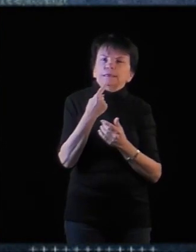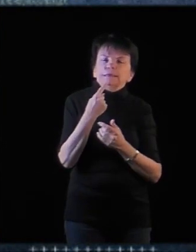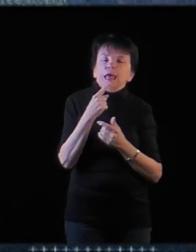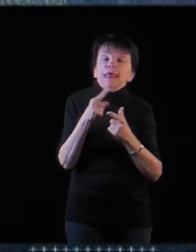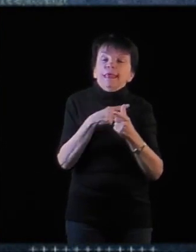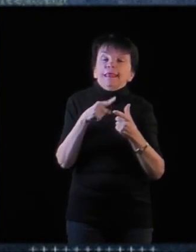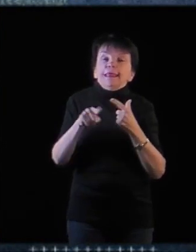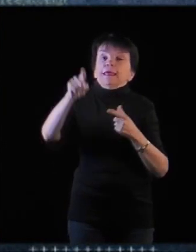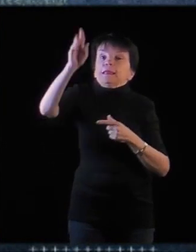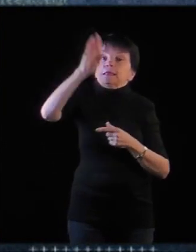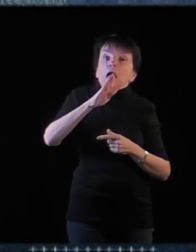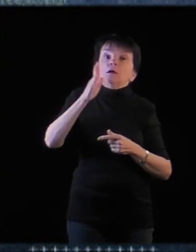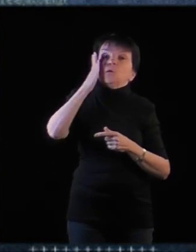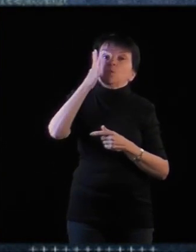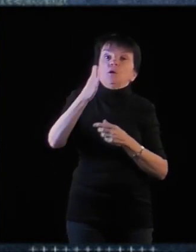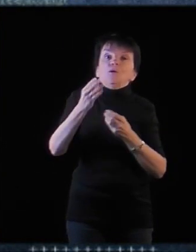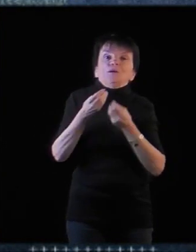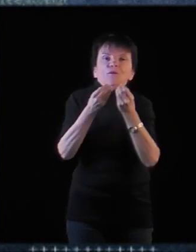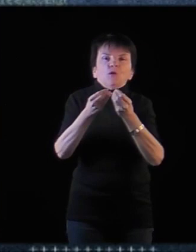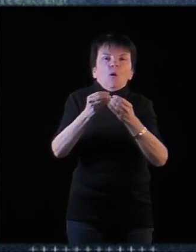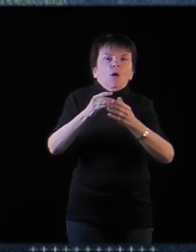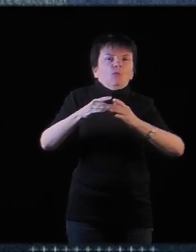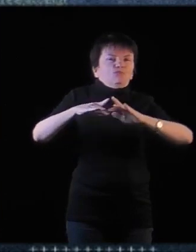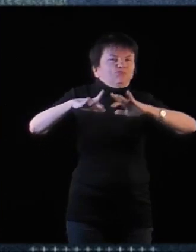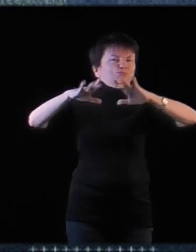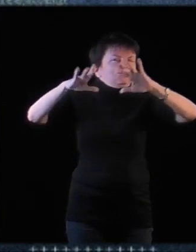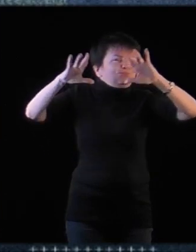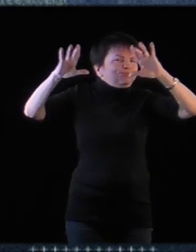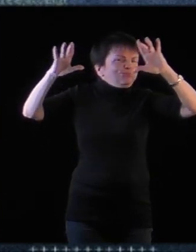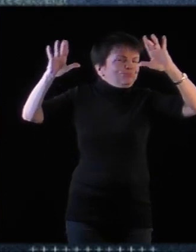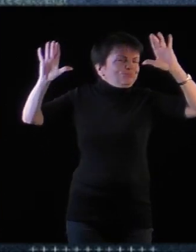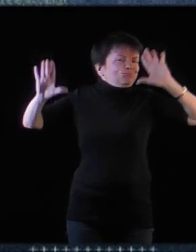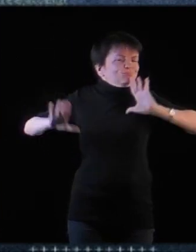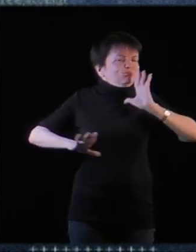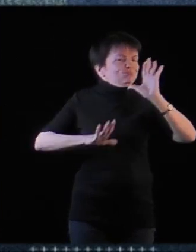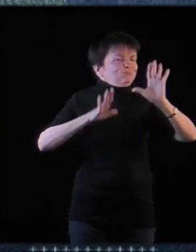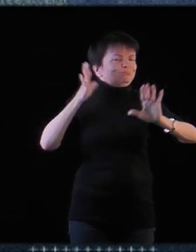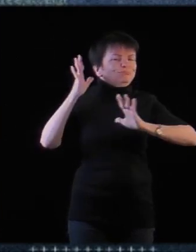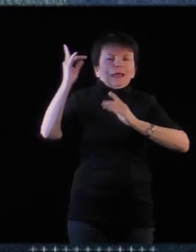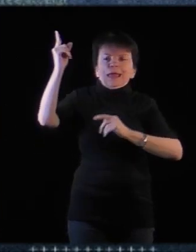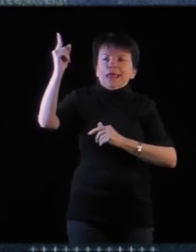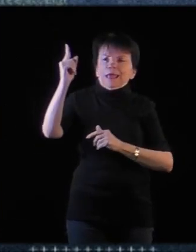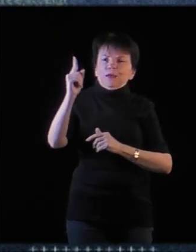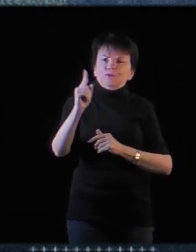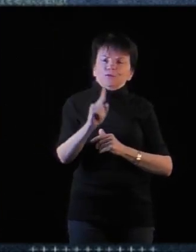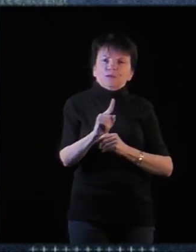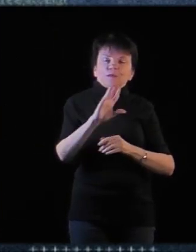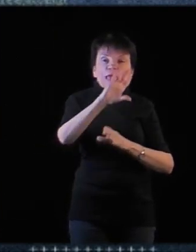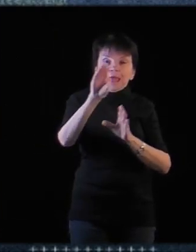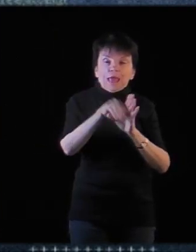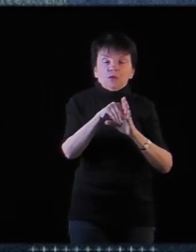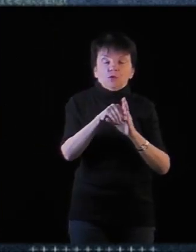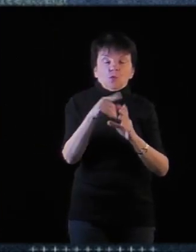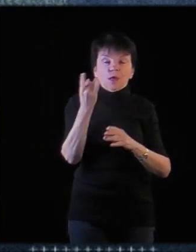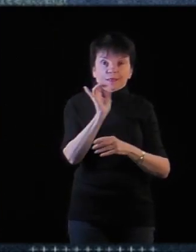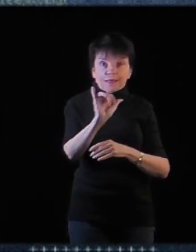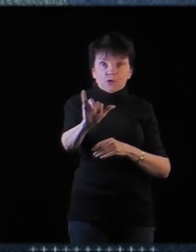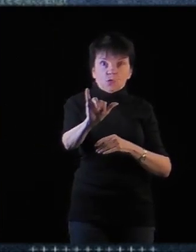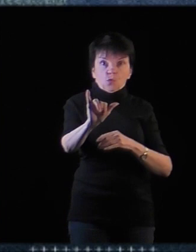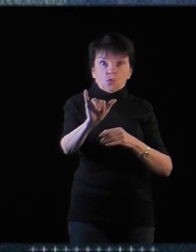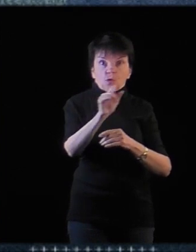a grand entrance." I love that. "He'll give you a grand entrance into the eternal